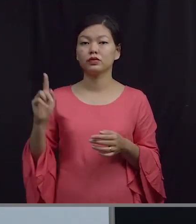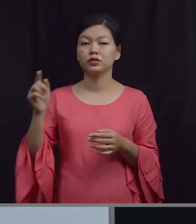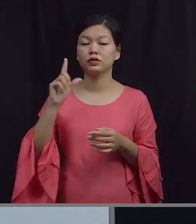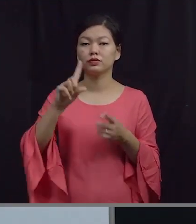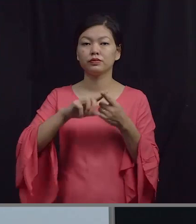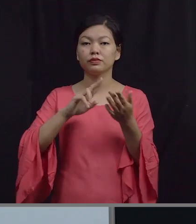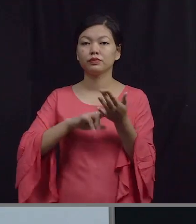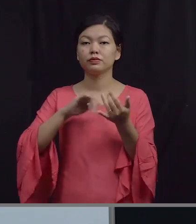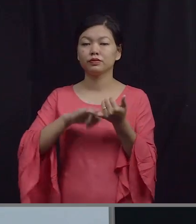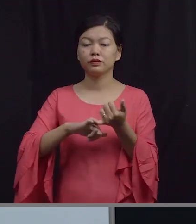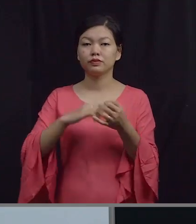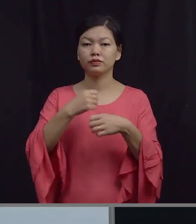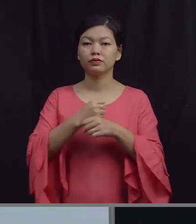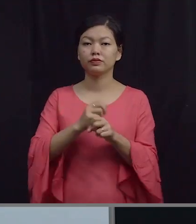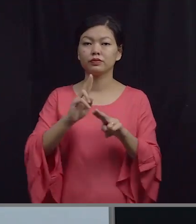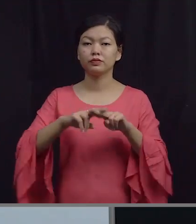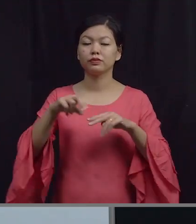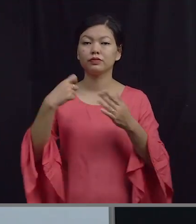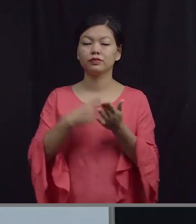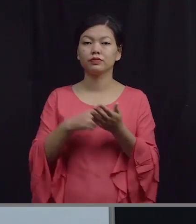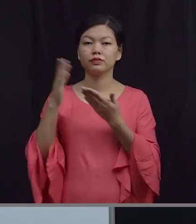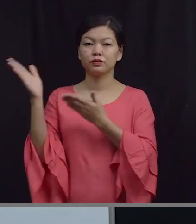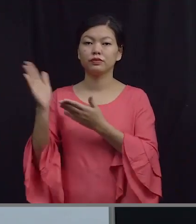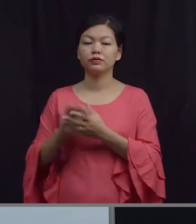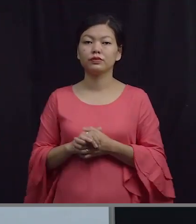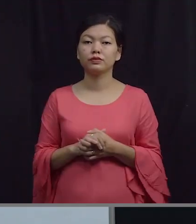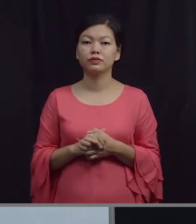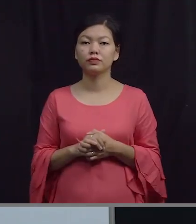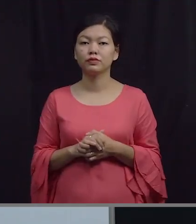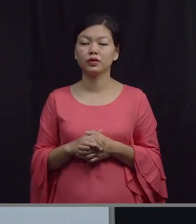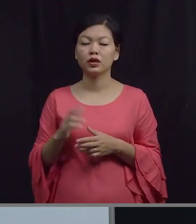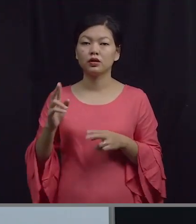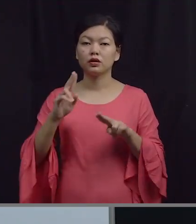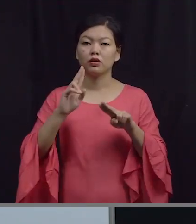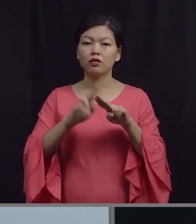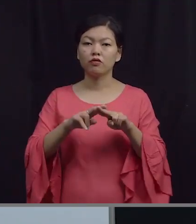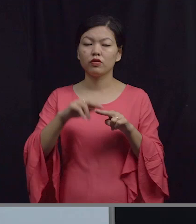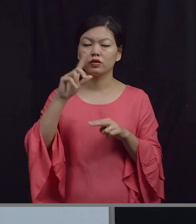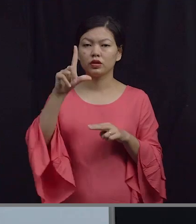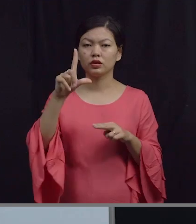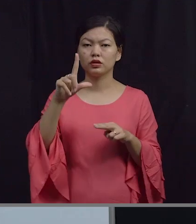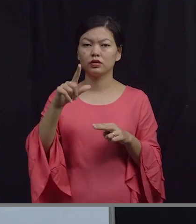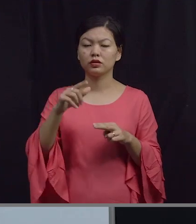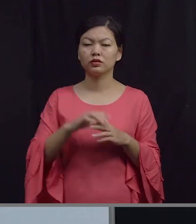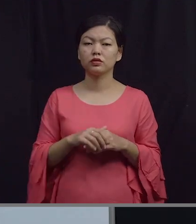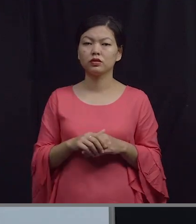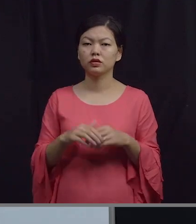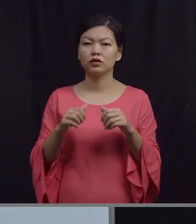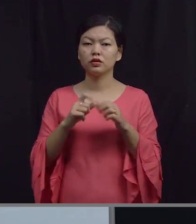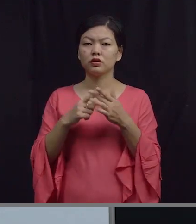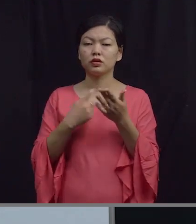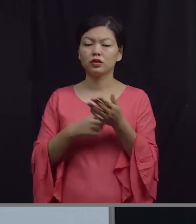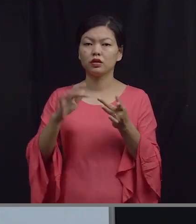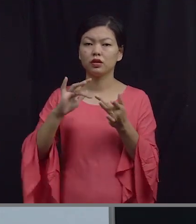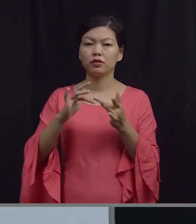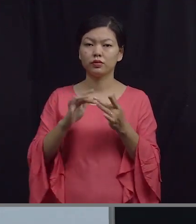maker formula. And you have to remember one thing, okay, that focal length is in air medium. That focal length is in what? Air medium,